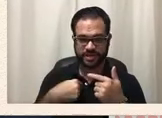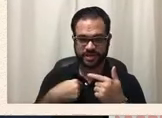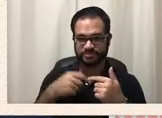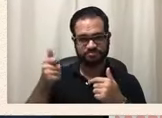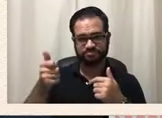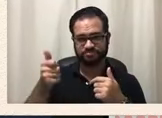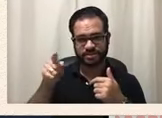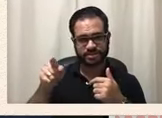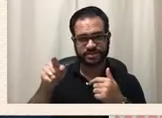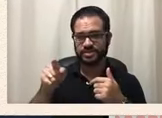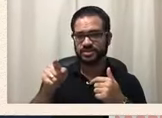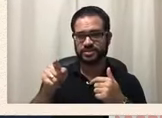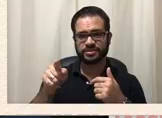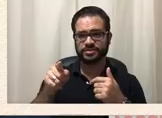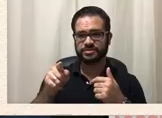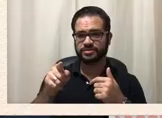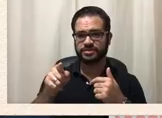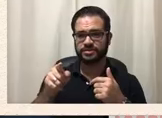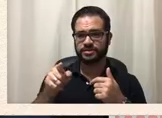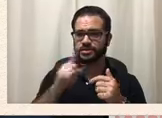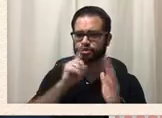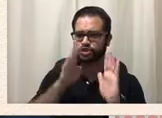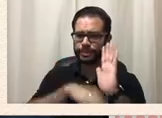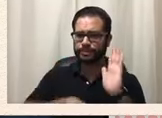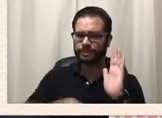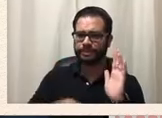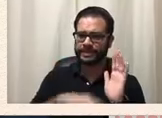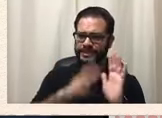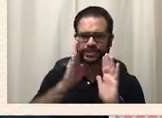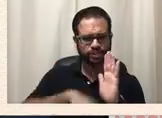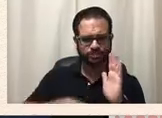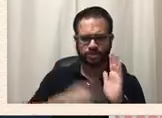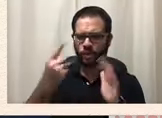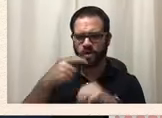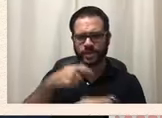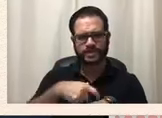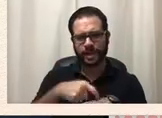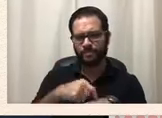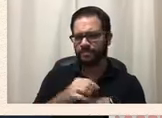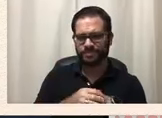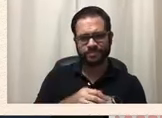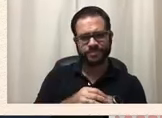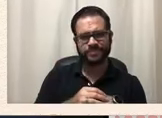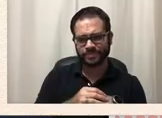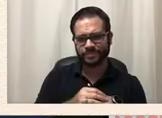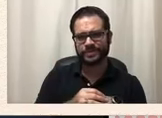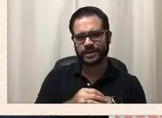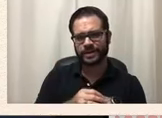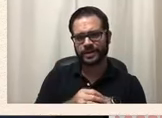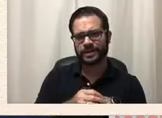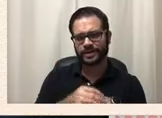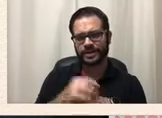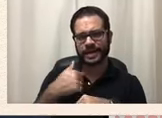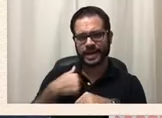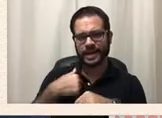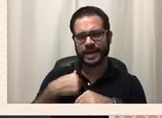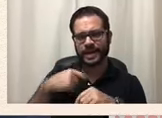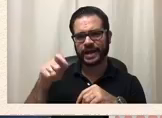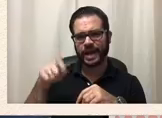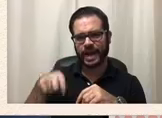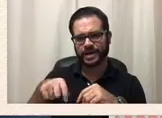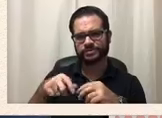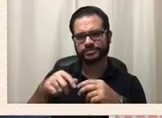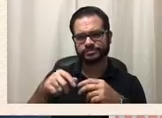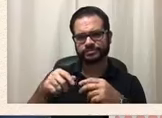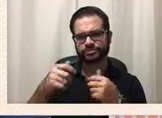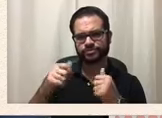he cheats all the time. I have to put him down. You out of here, buddy. I